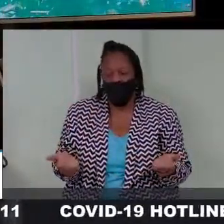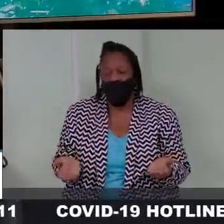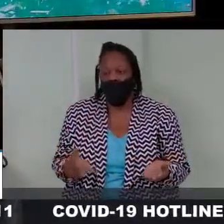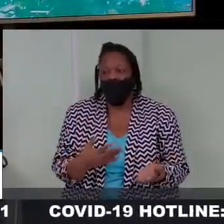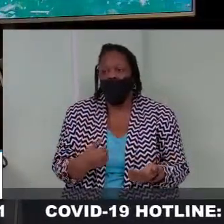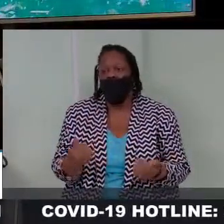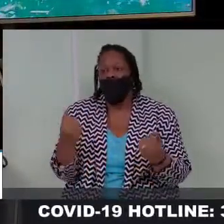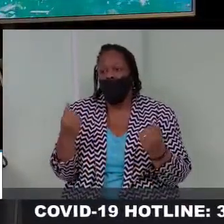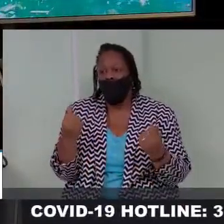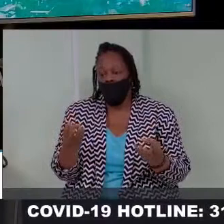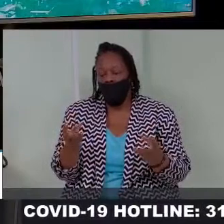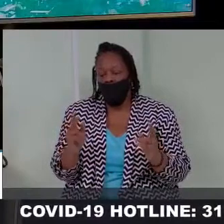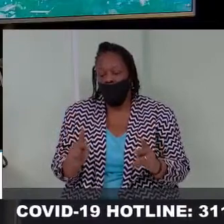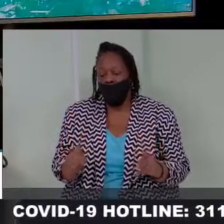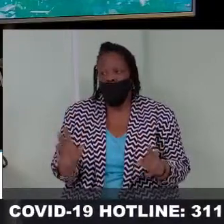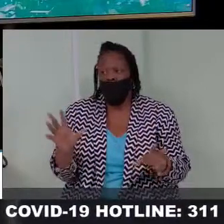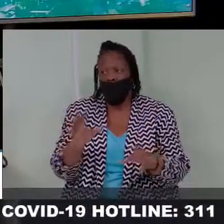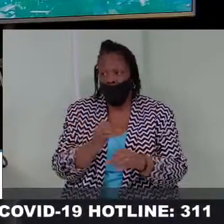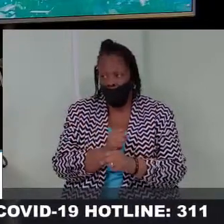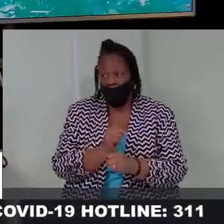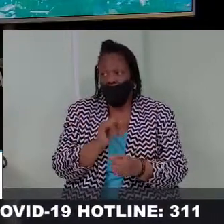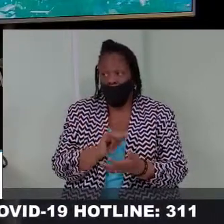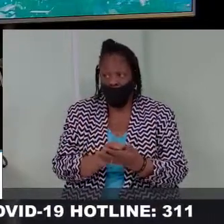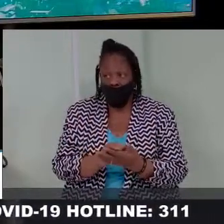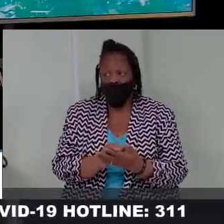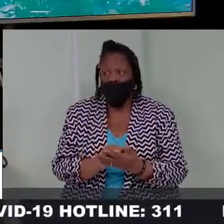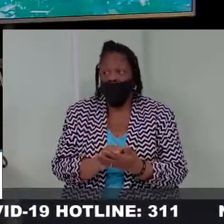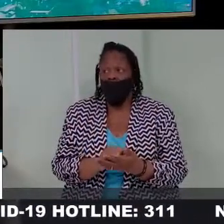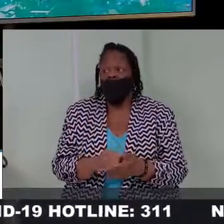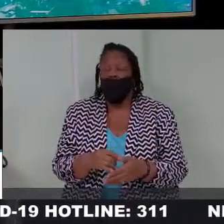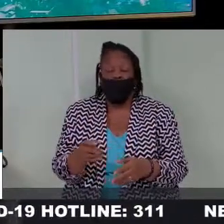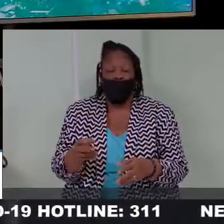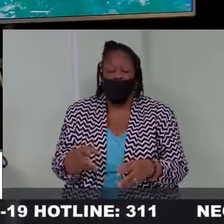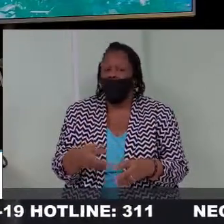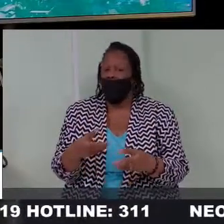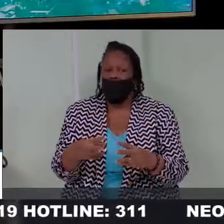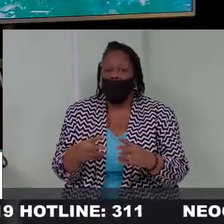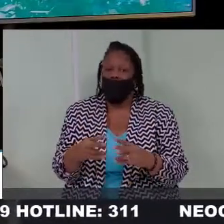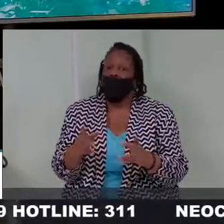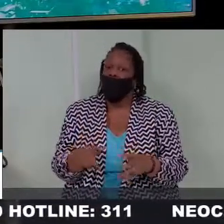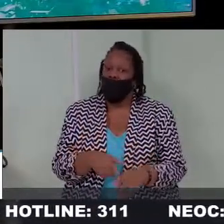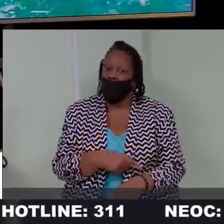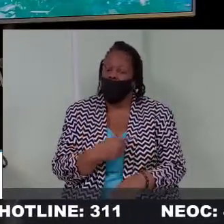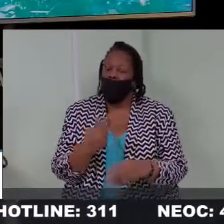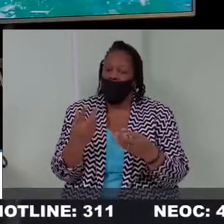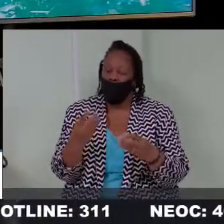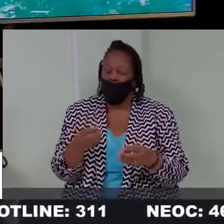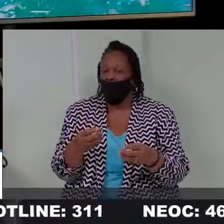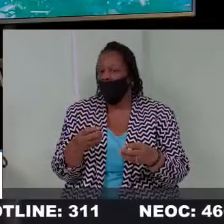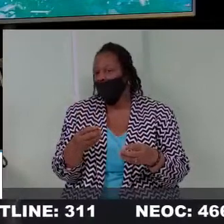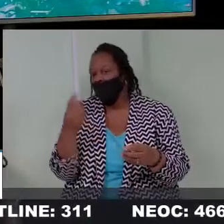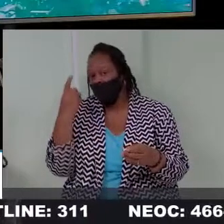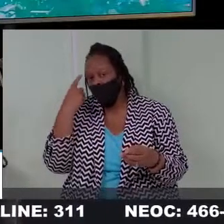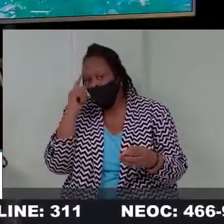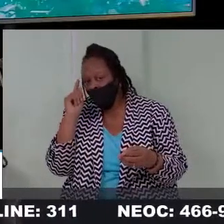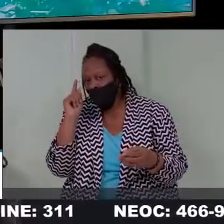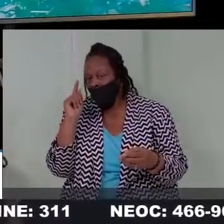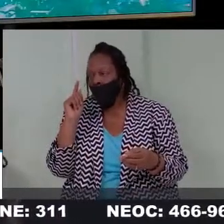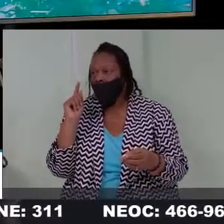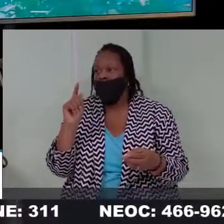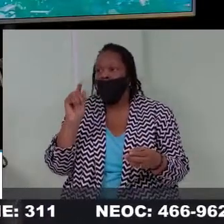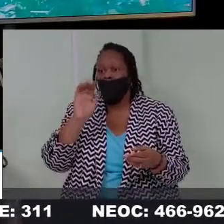Thank you very much, Dr. Wilkinson, for that comprehensive presentation on